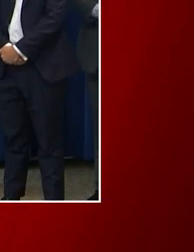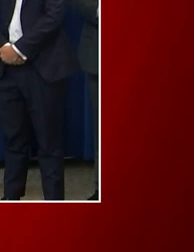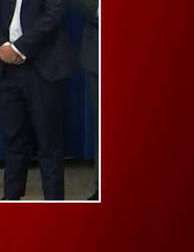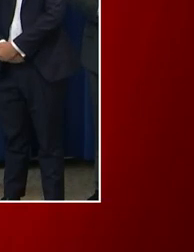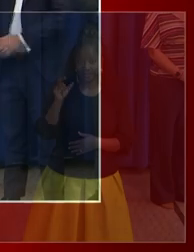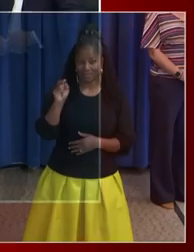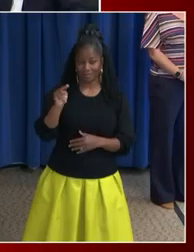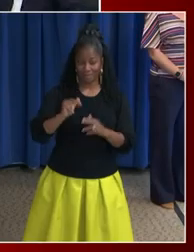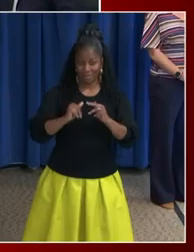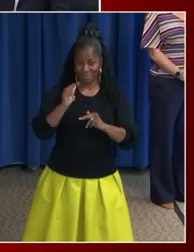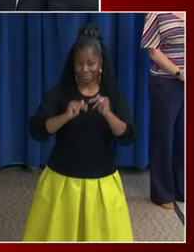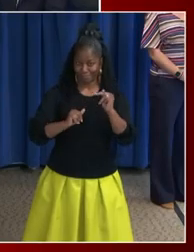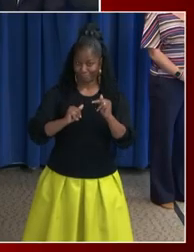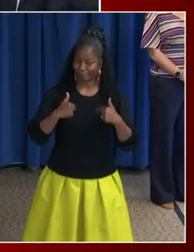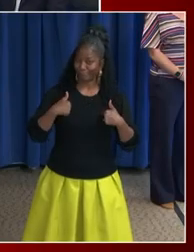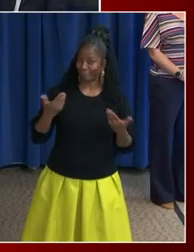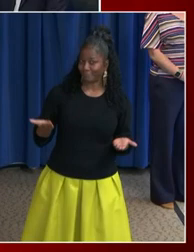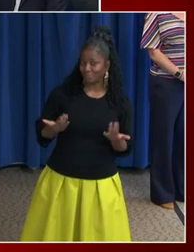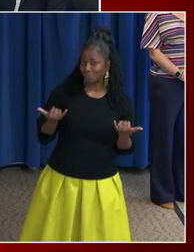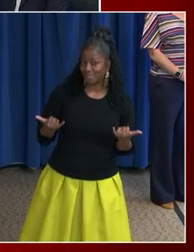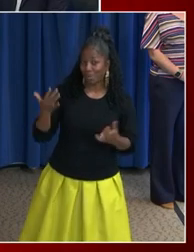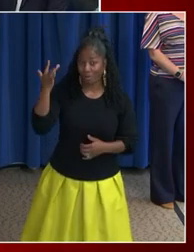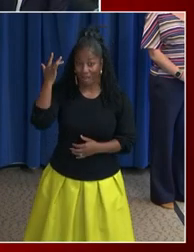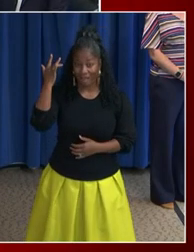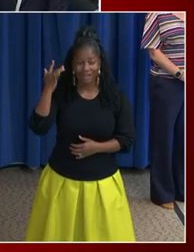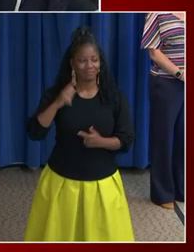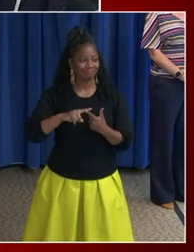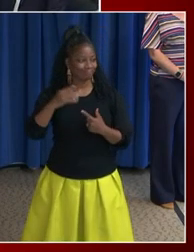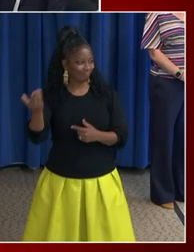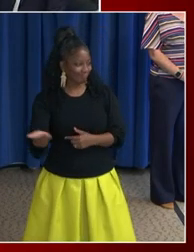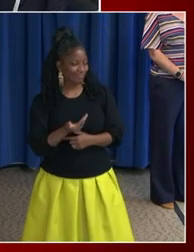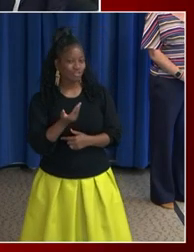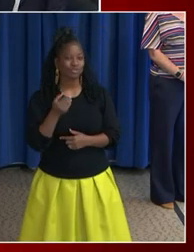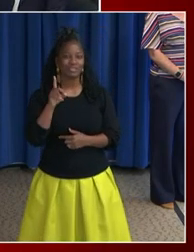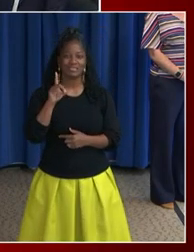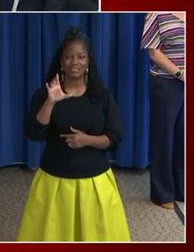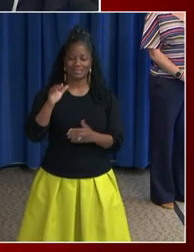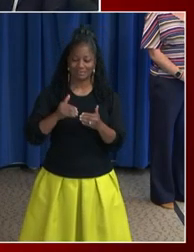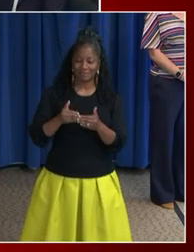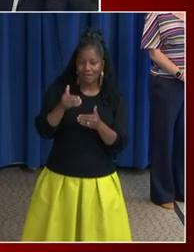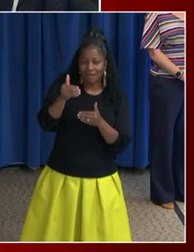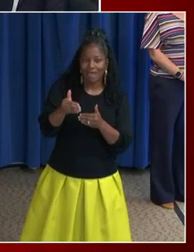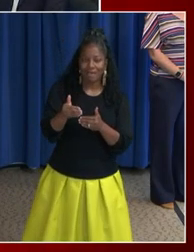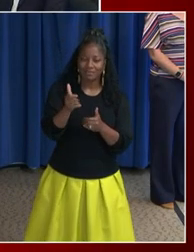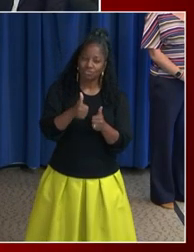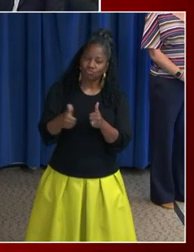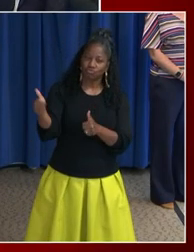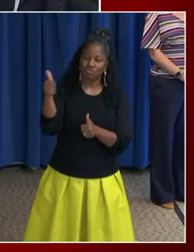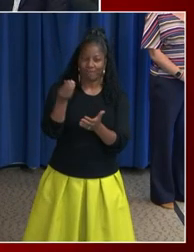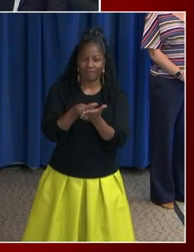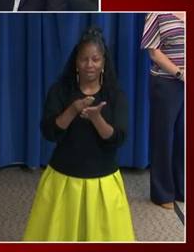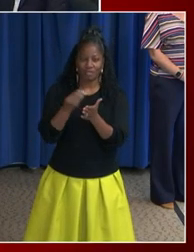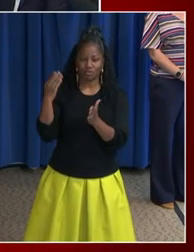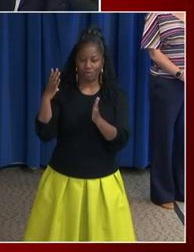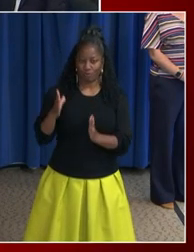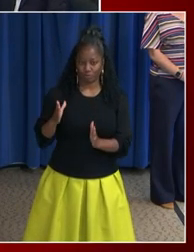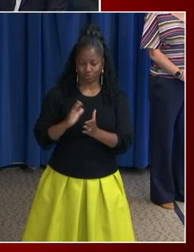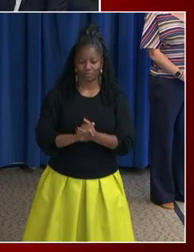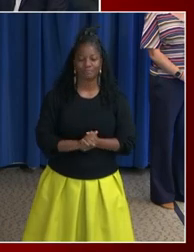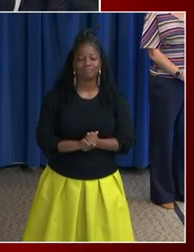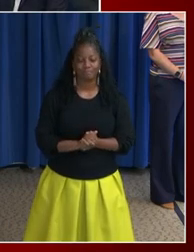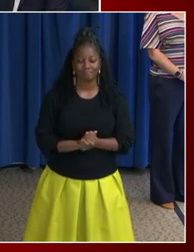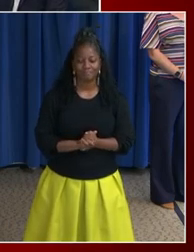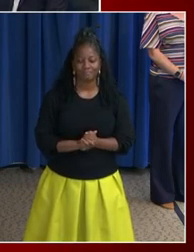I am here today to introduce the district's next Chief Financial Officer.